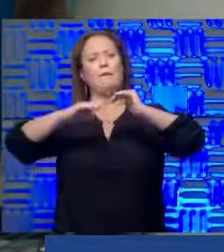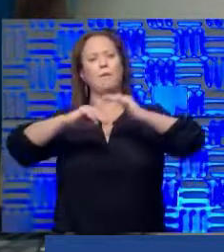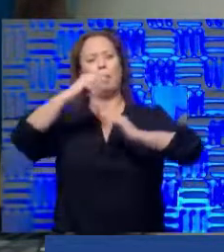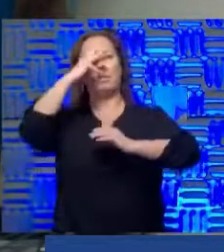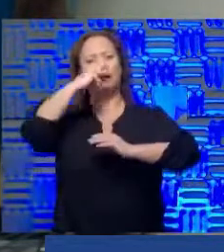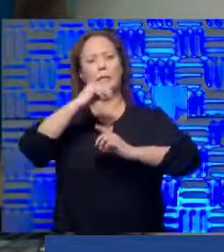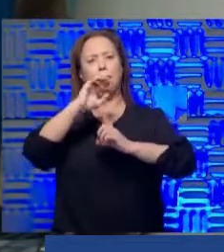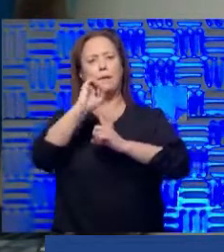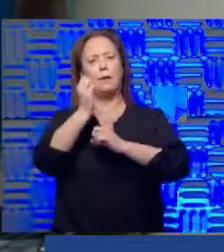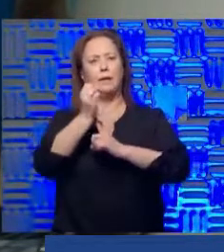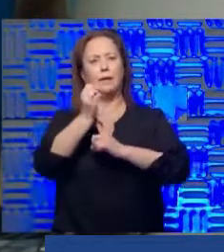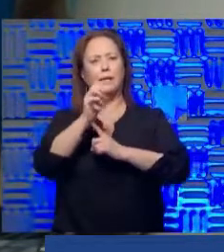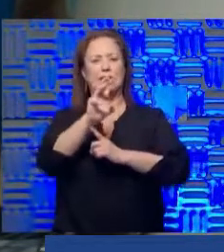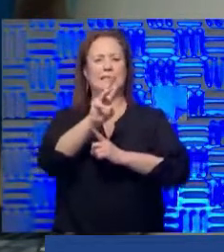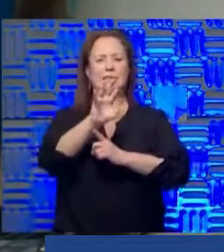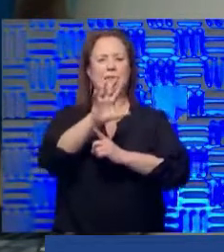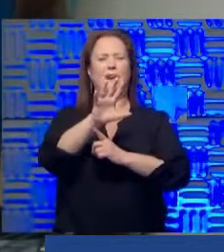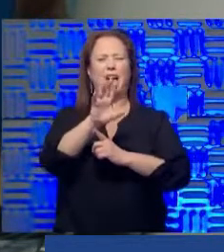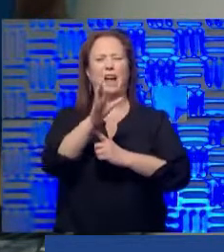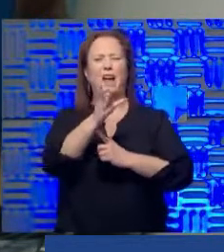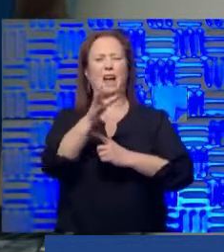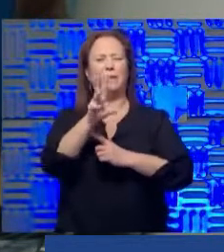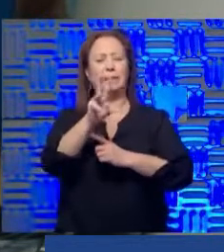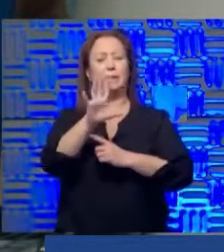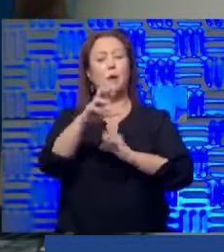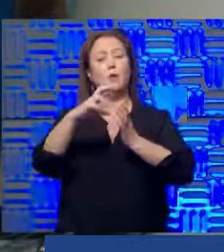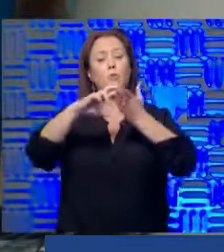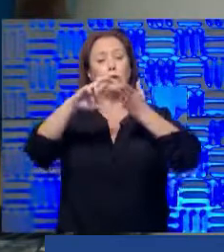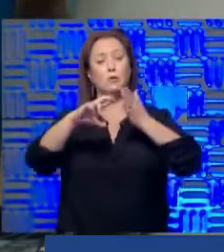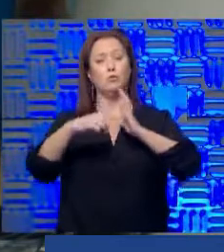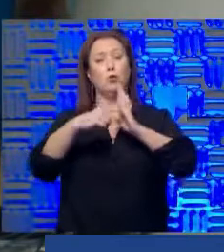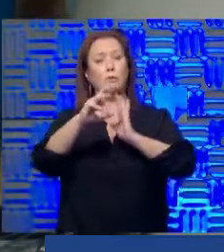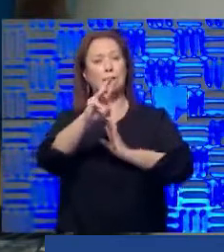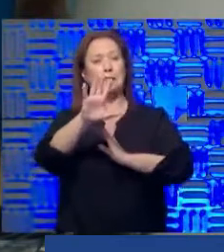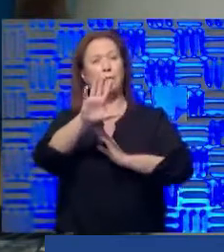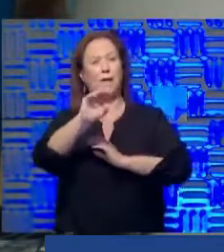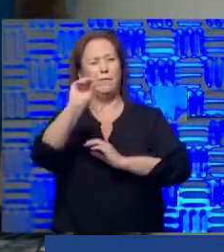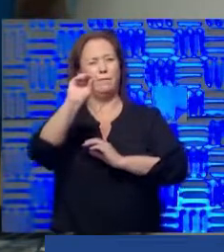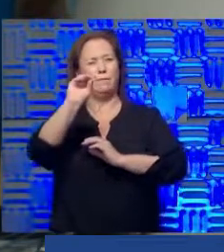in the 65-degree range is what research shows is supposed to be the best.